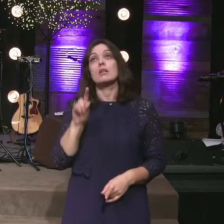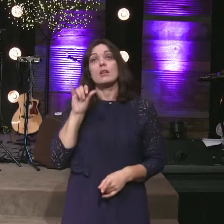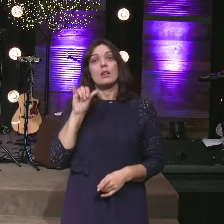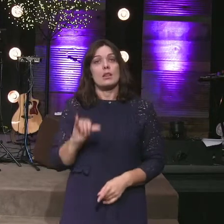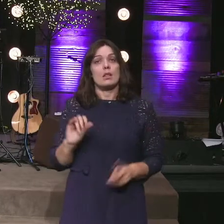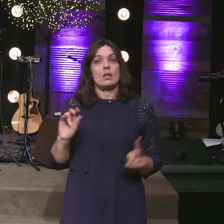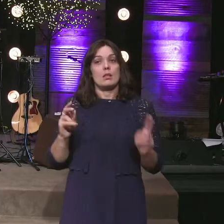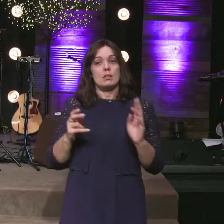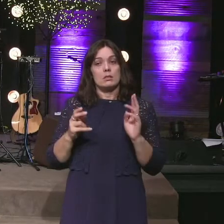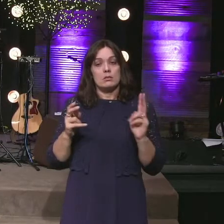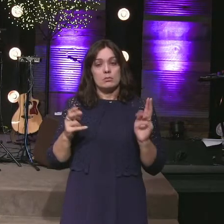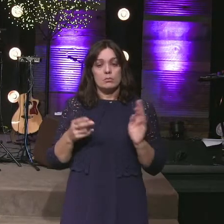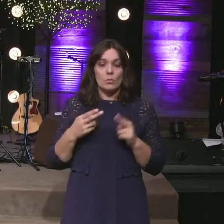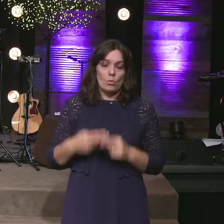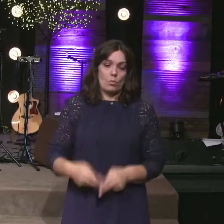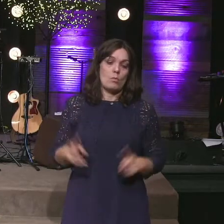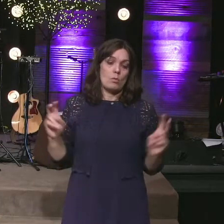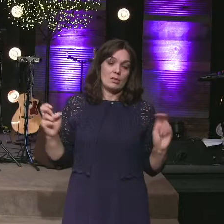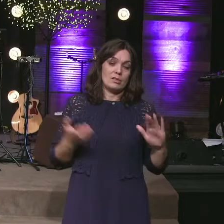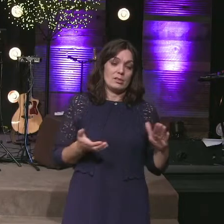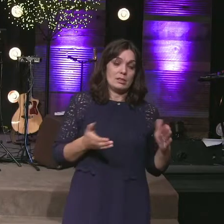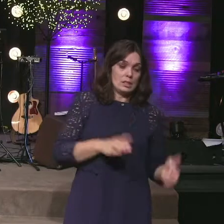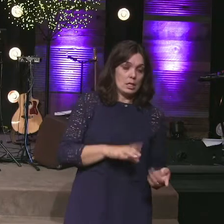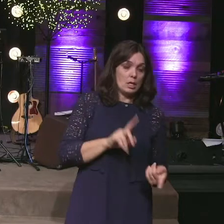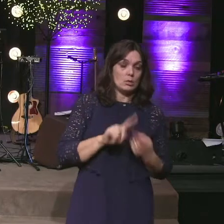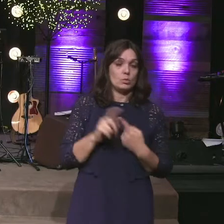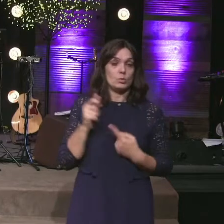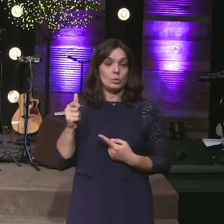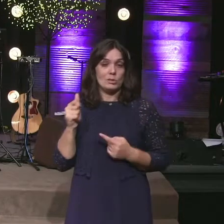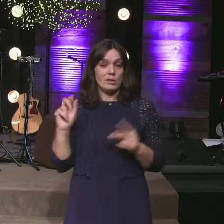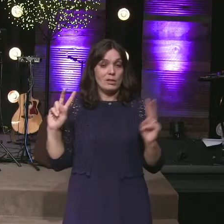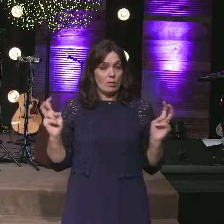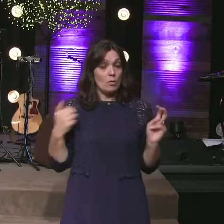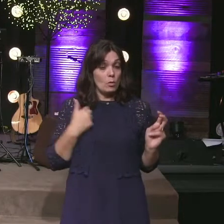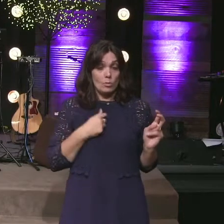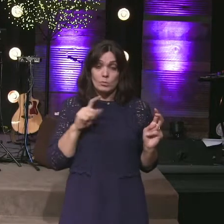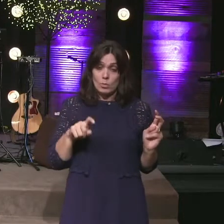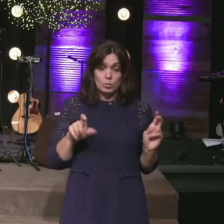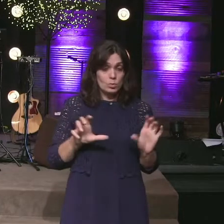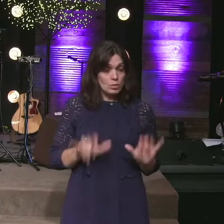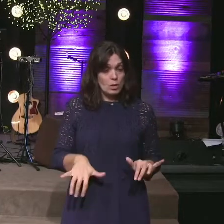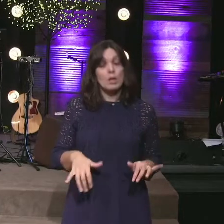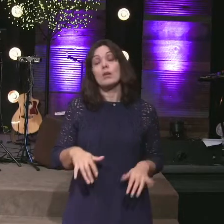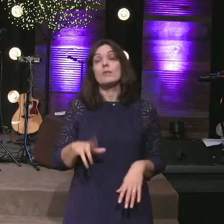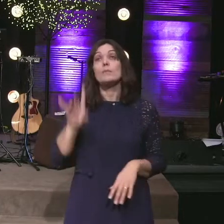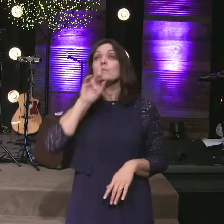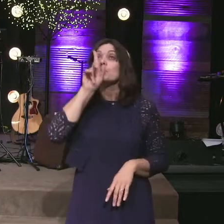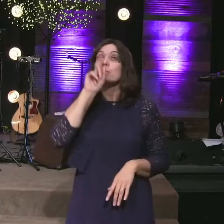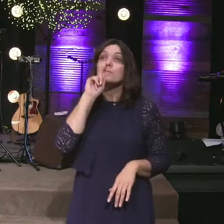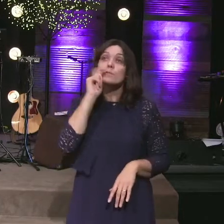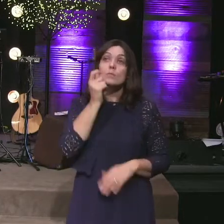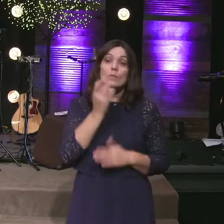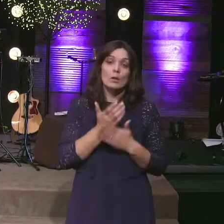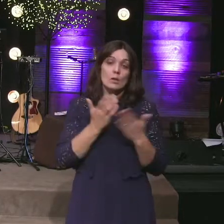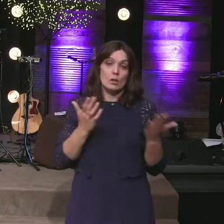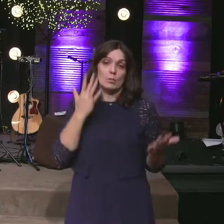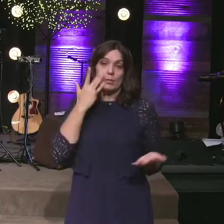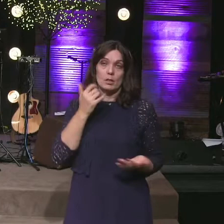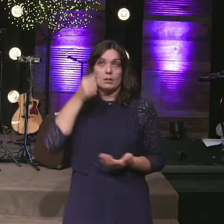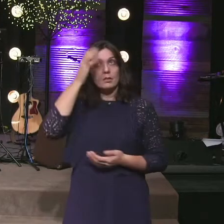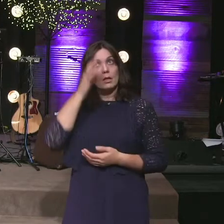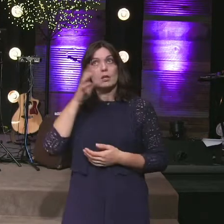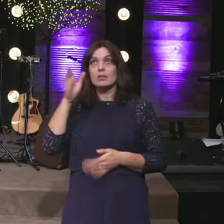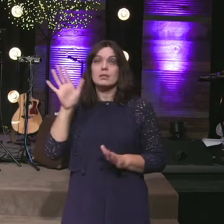yourself. And we're all supposed to do that. And you know what the really cool thing is? Because God has promised. This was not